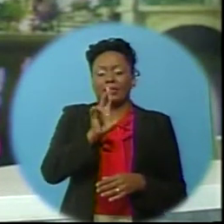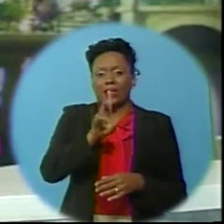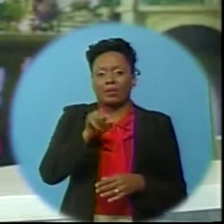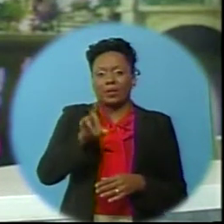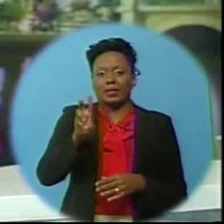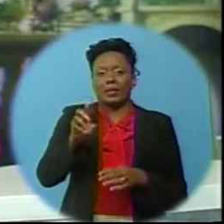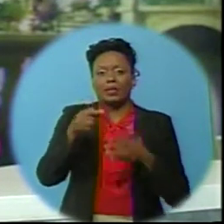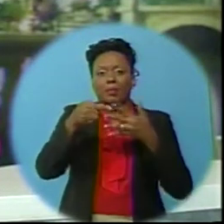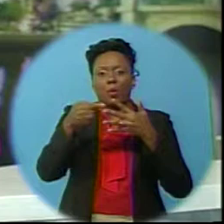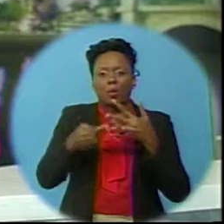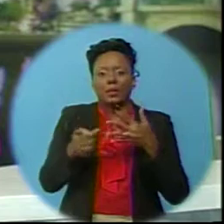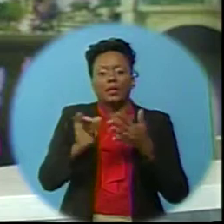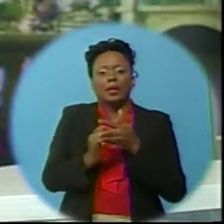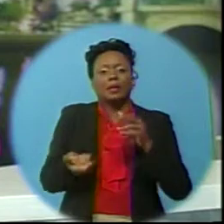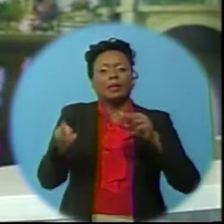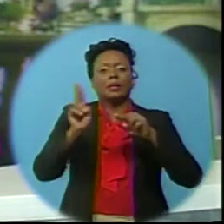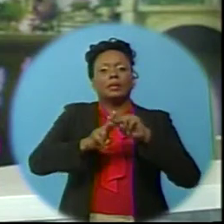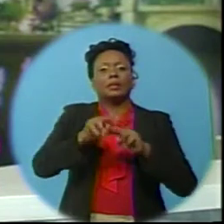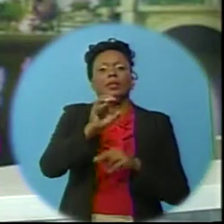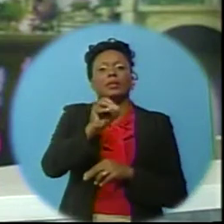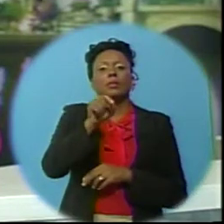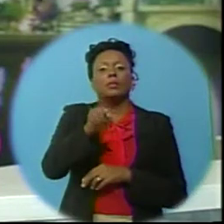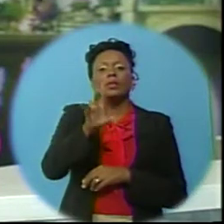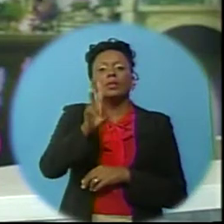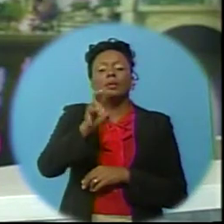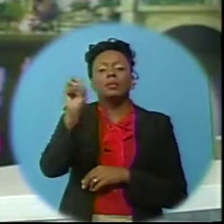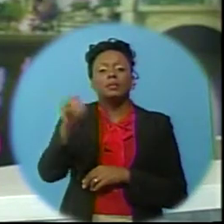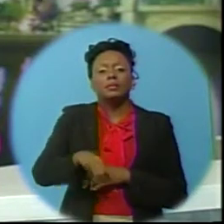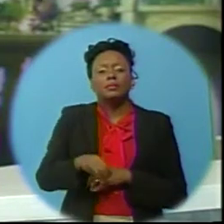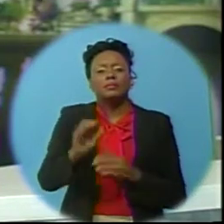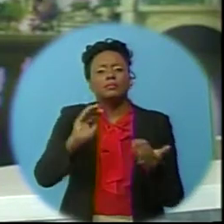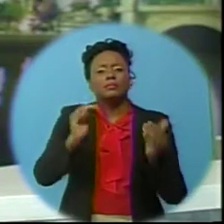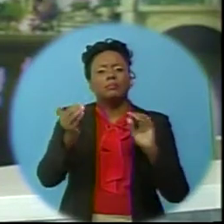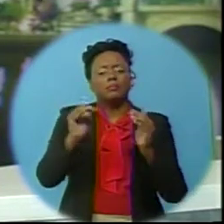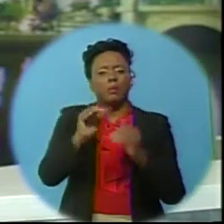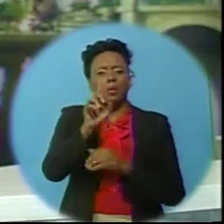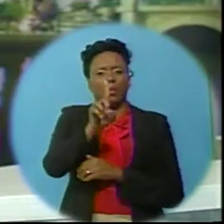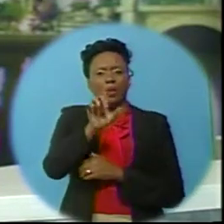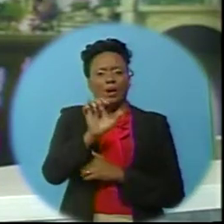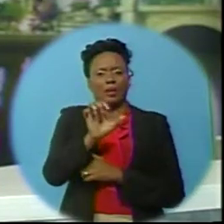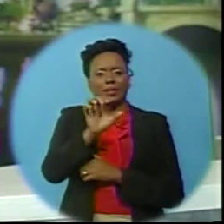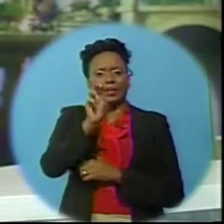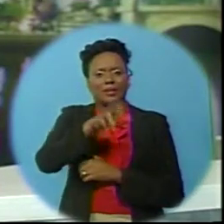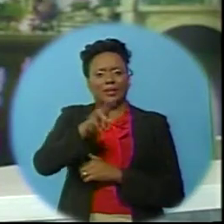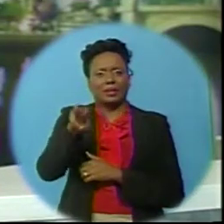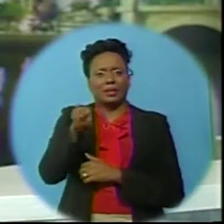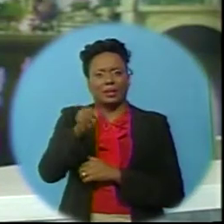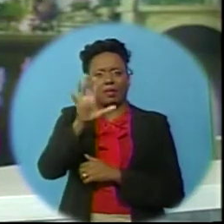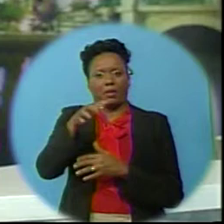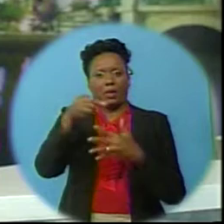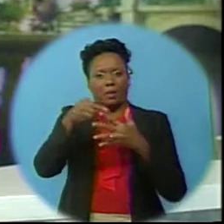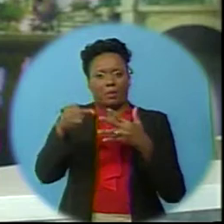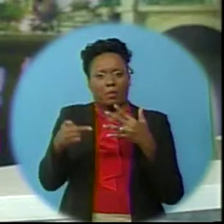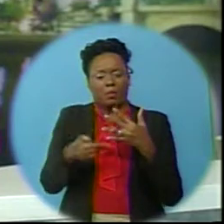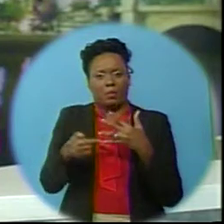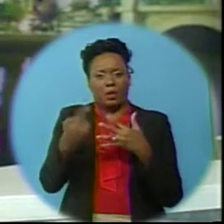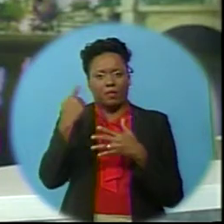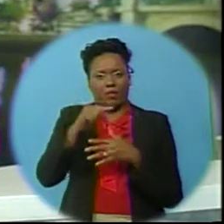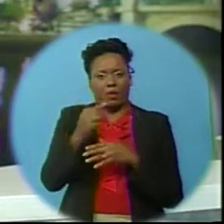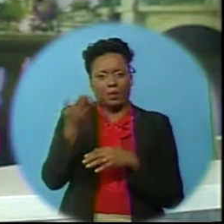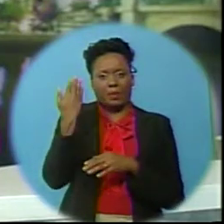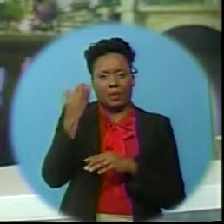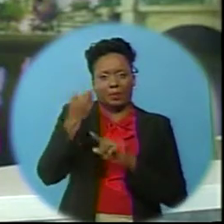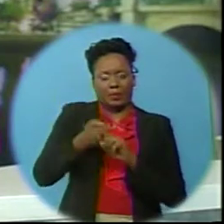an increase of 0.7%. This was compared to the 166.5 points recorded for the previous